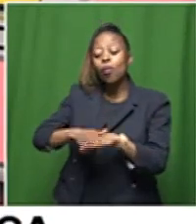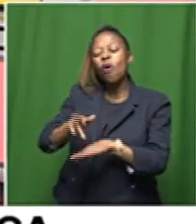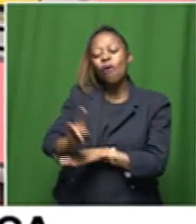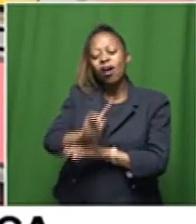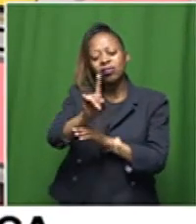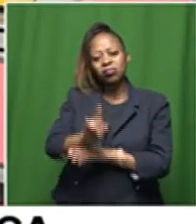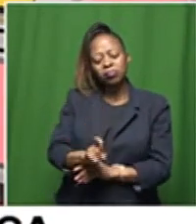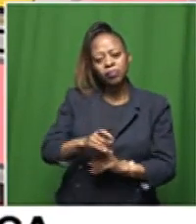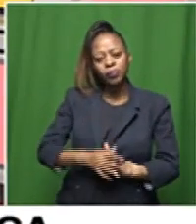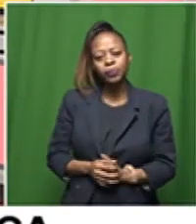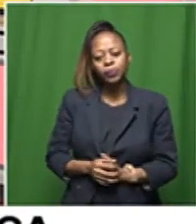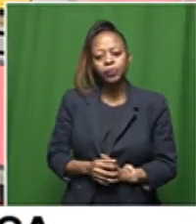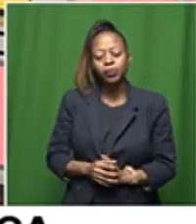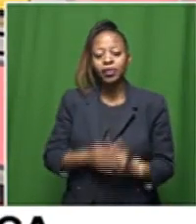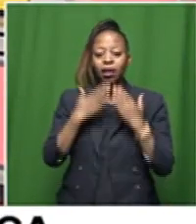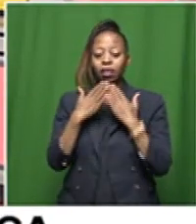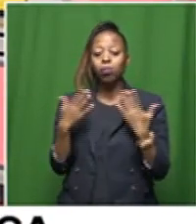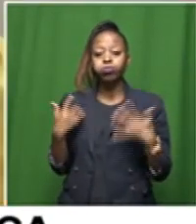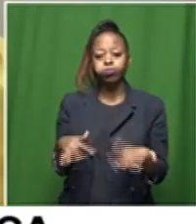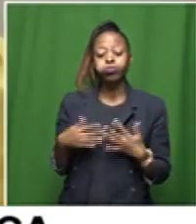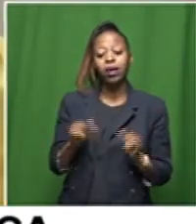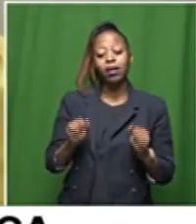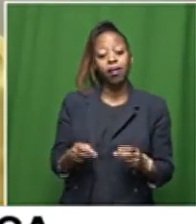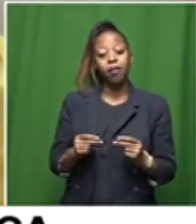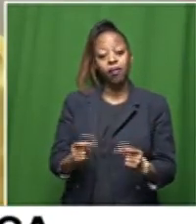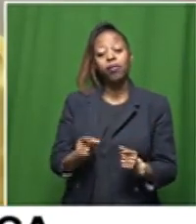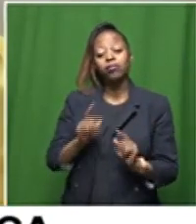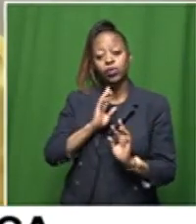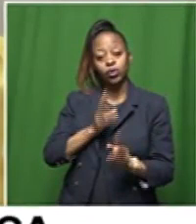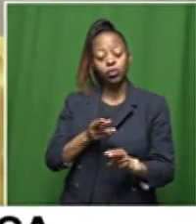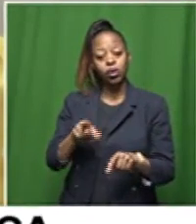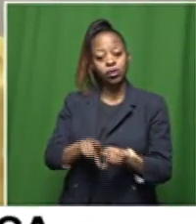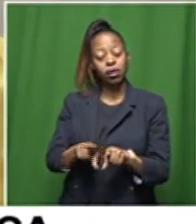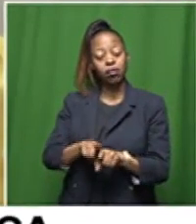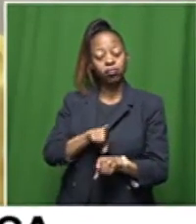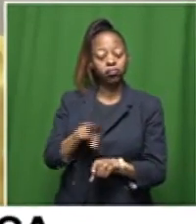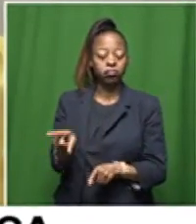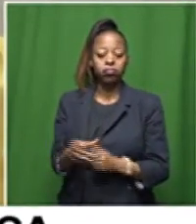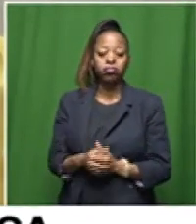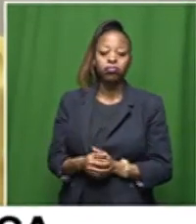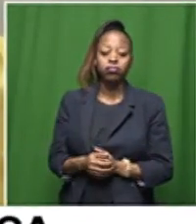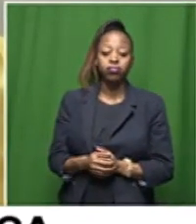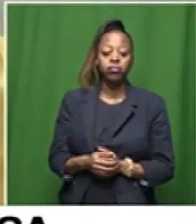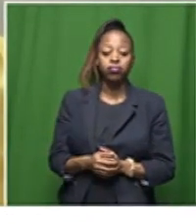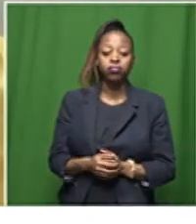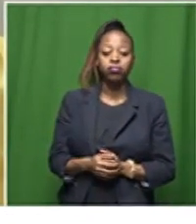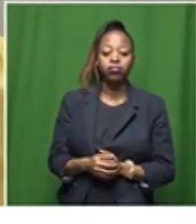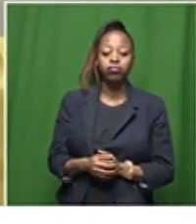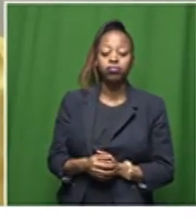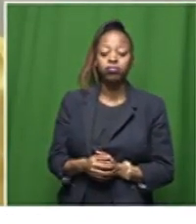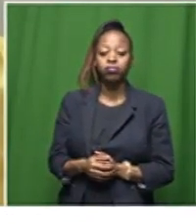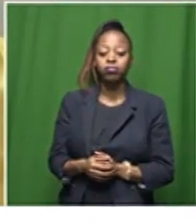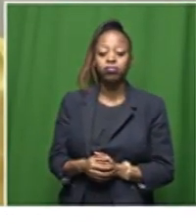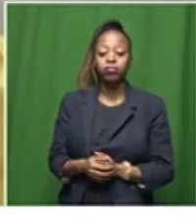backlogs? Okay, thank you very much. Maybe just quickly to respond to Date Mokoena. I